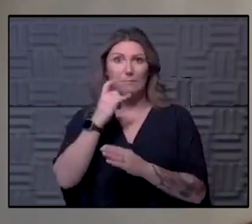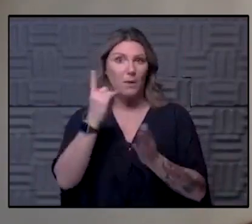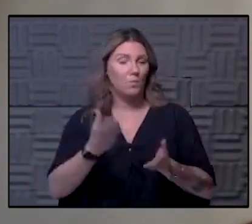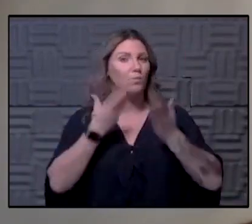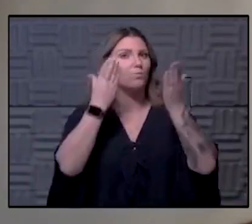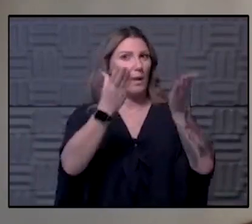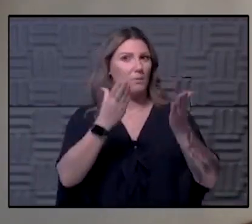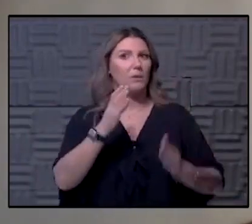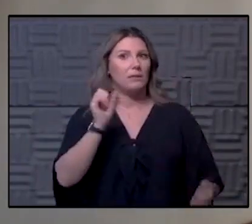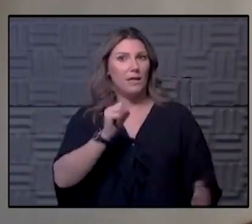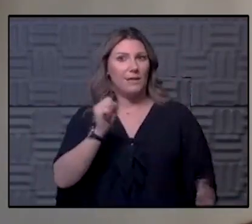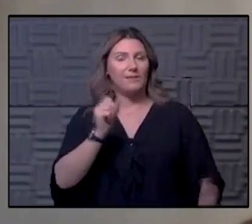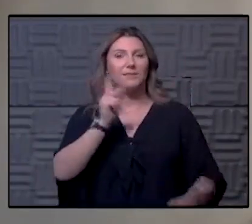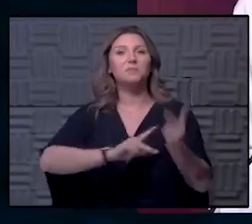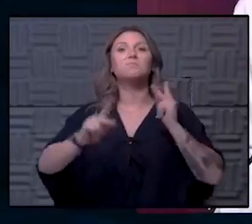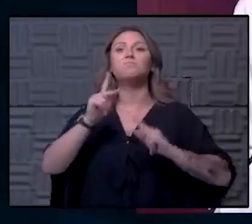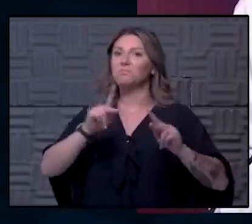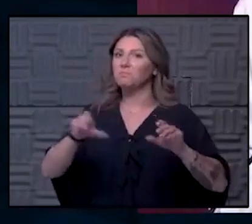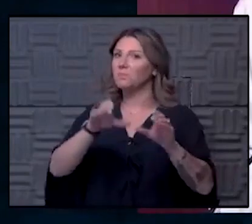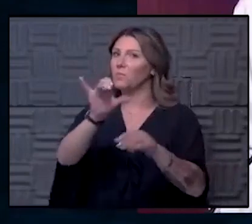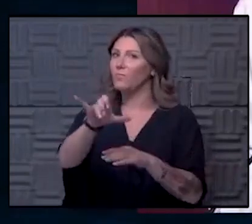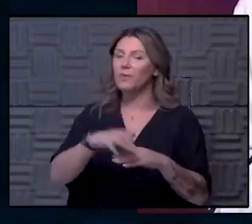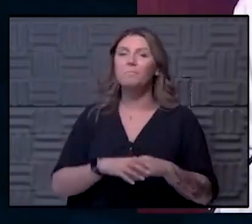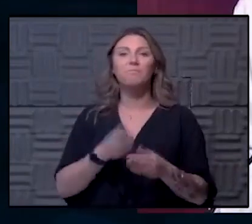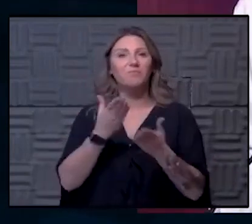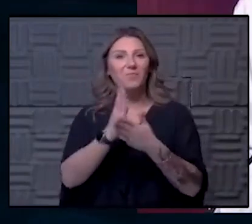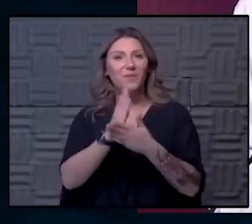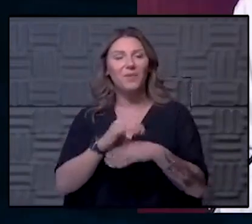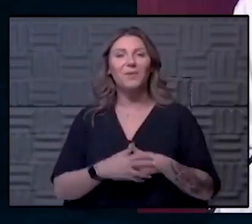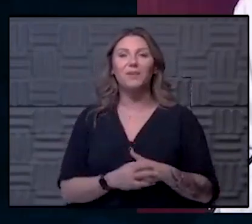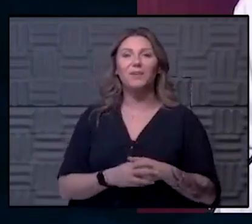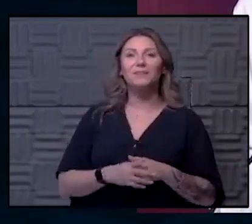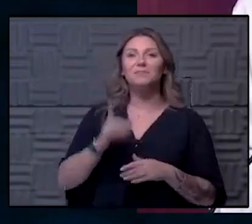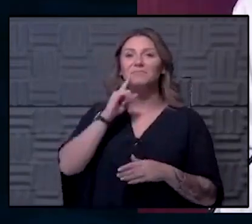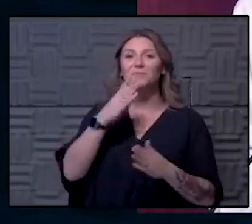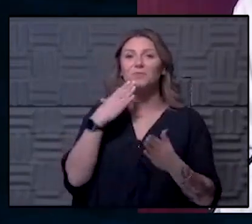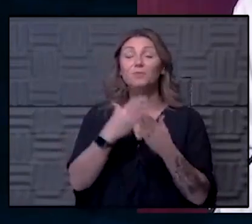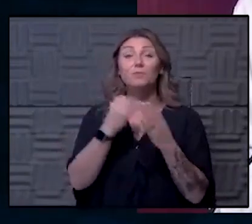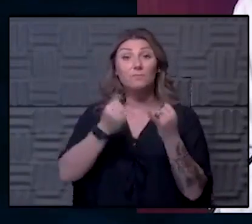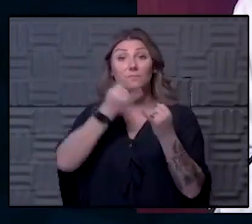folks look into it. All right. Well, that sounds good. And